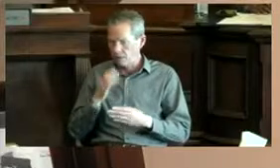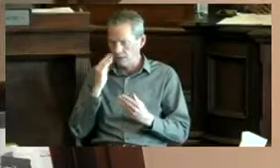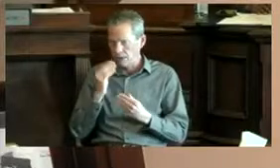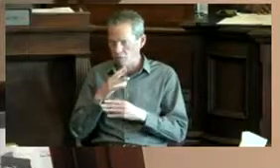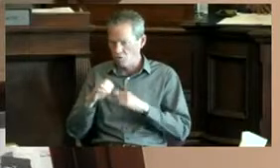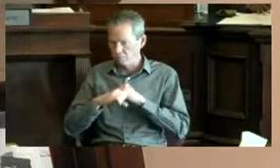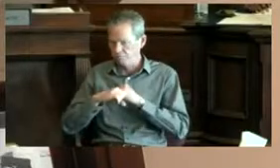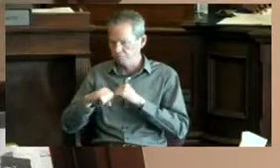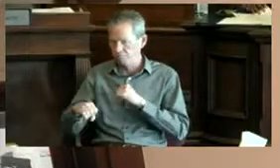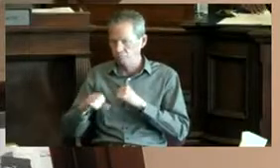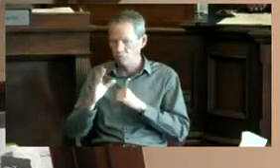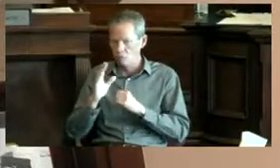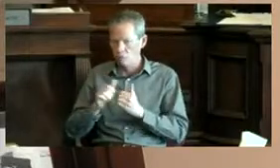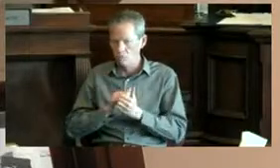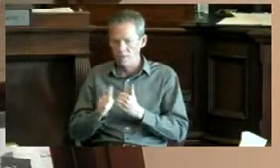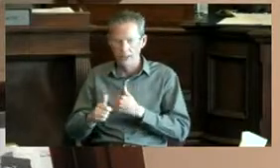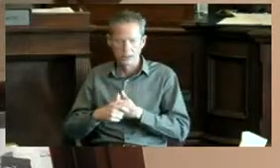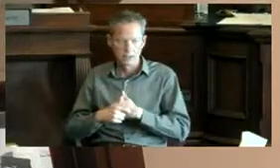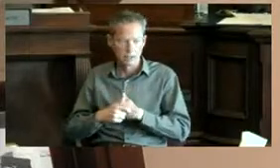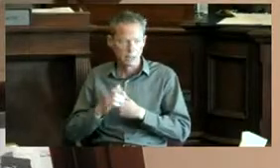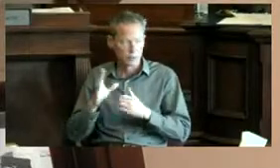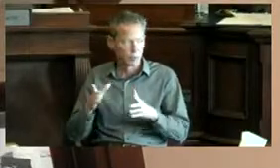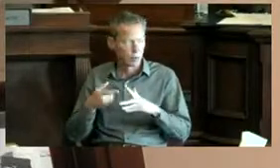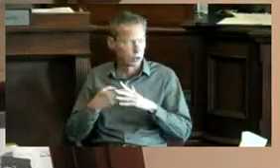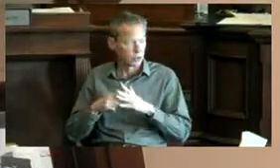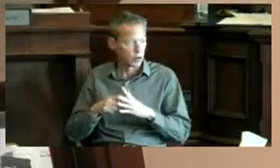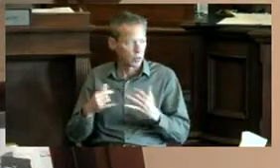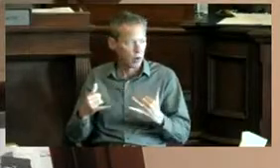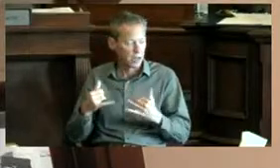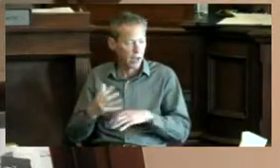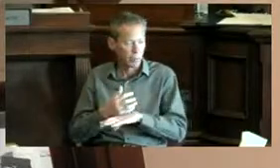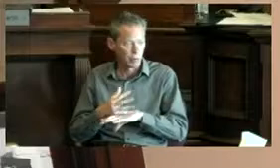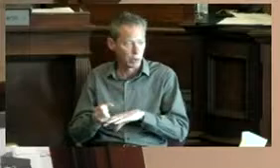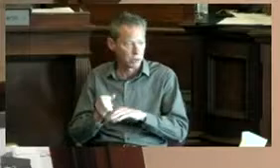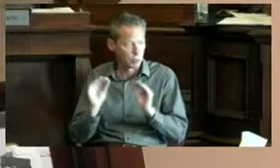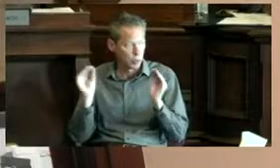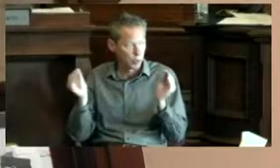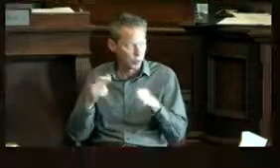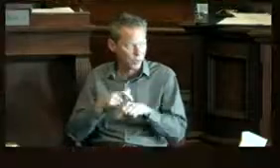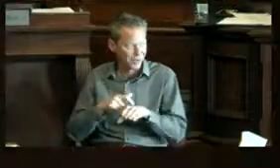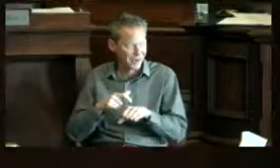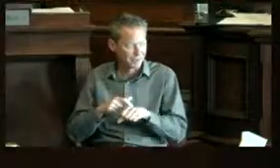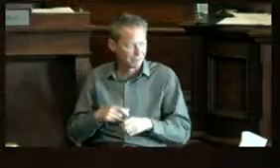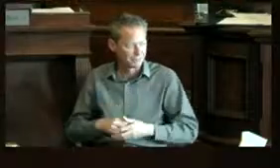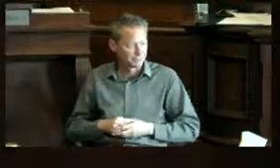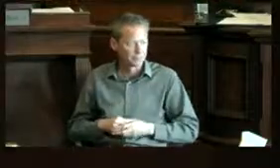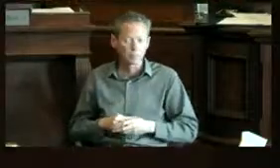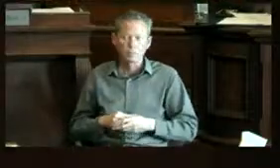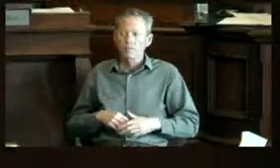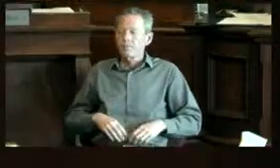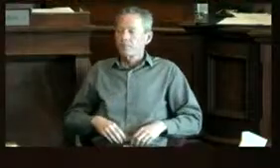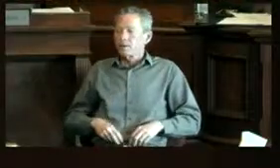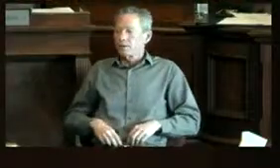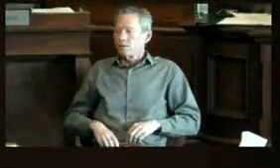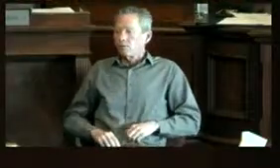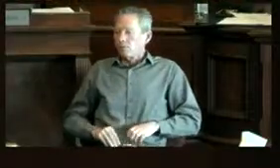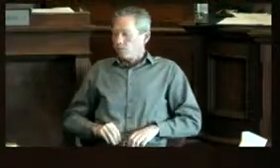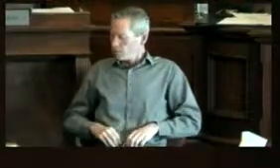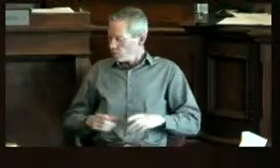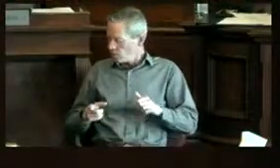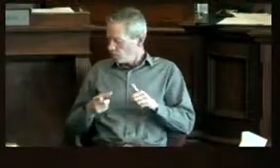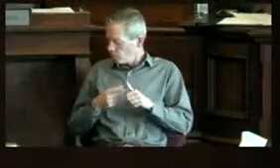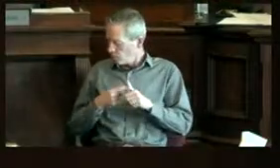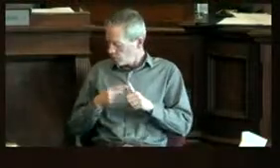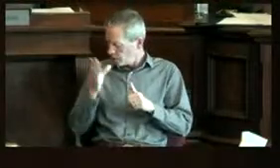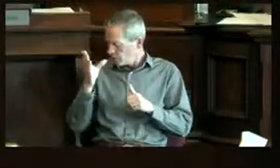So we're going to get right to it and waste no time. Not that any time talking to our good friends from Bloom or from